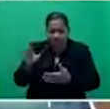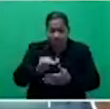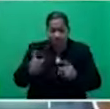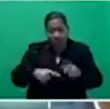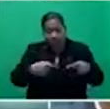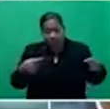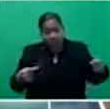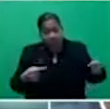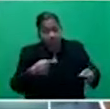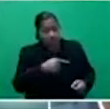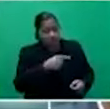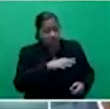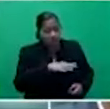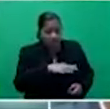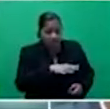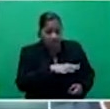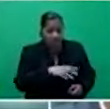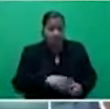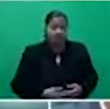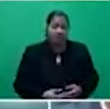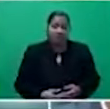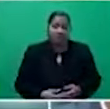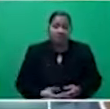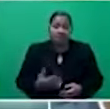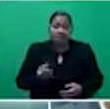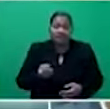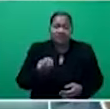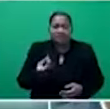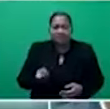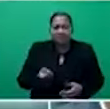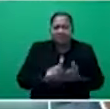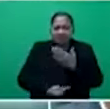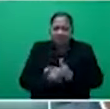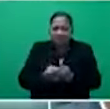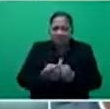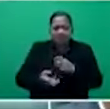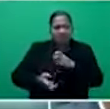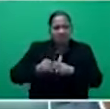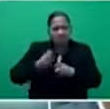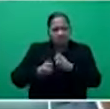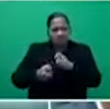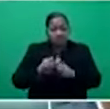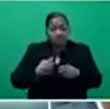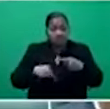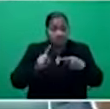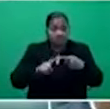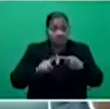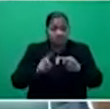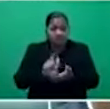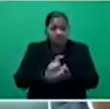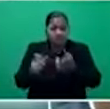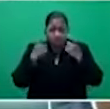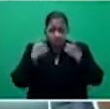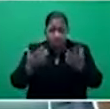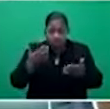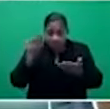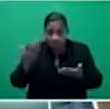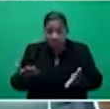stems from a couple of philosophical problems. One of them is clearly demonstrated by Honourable